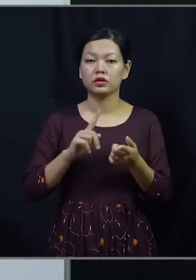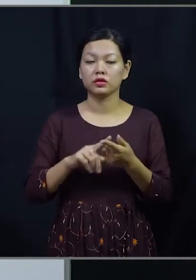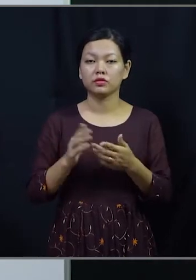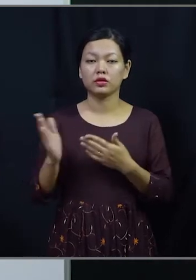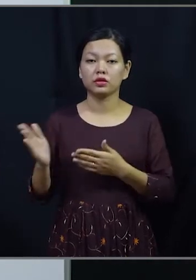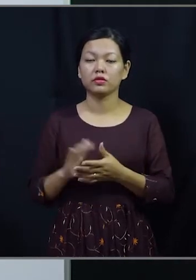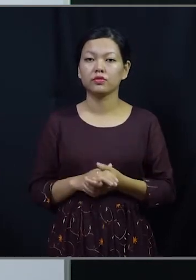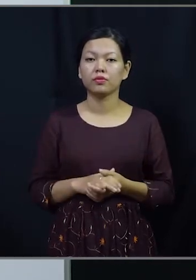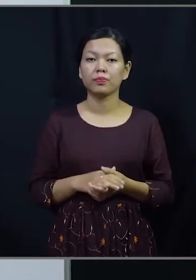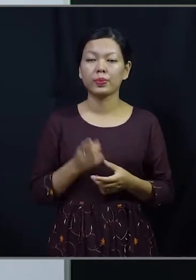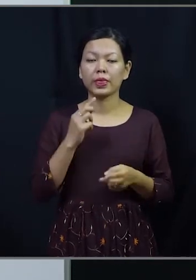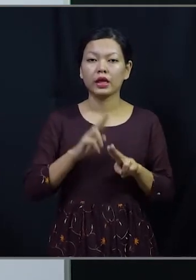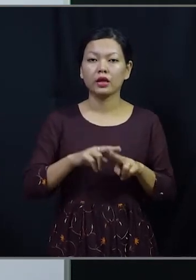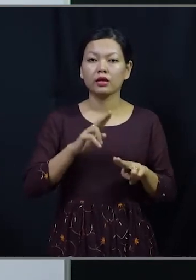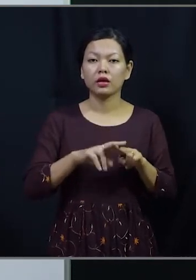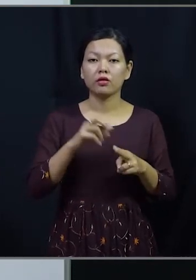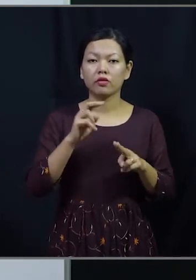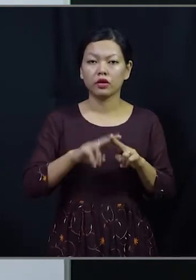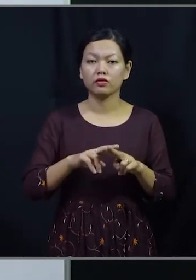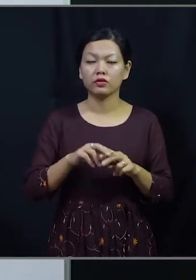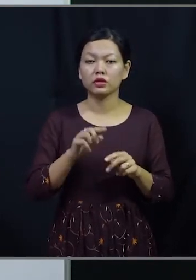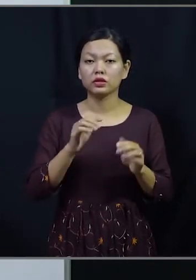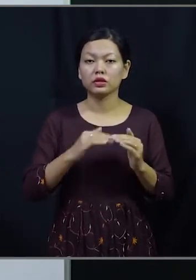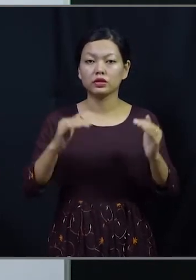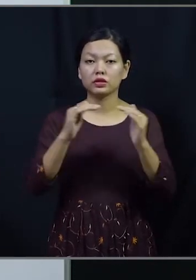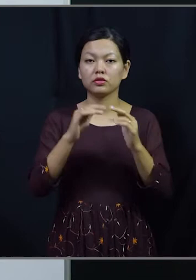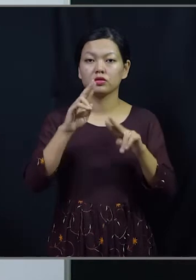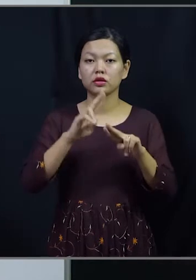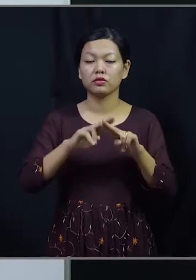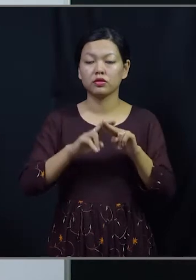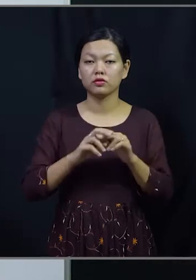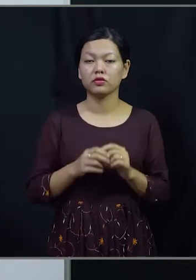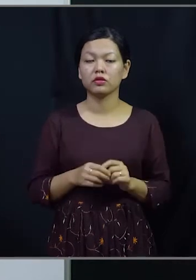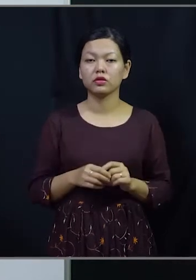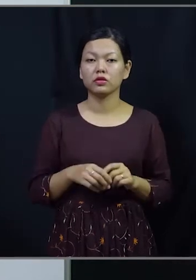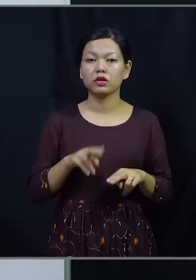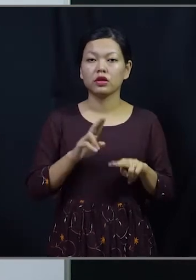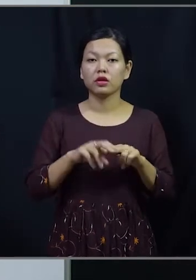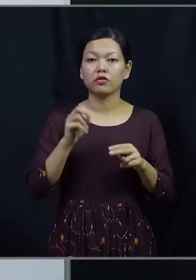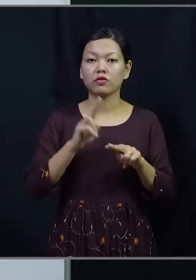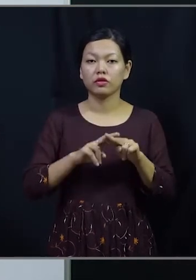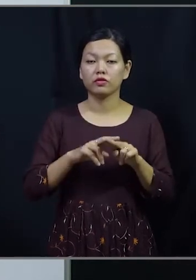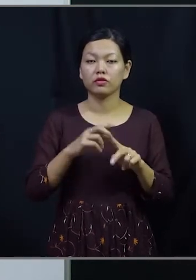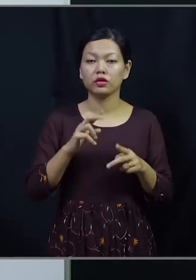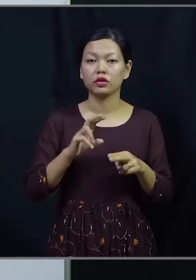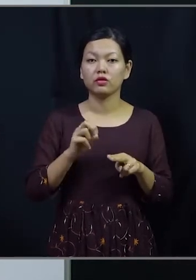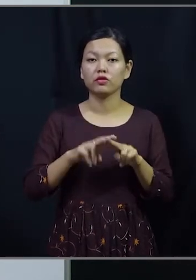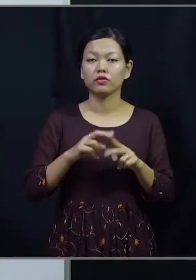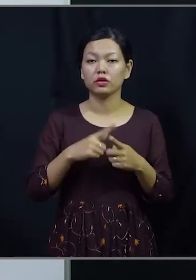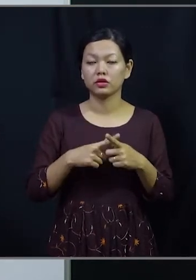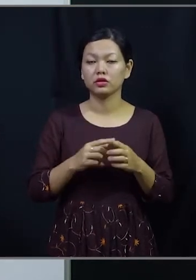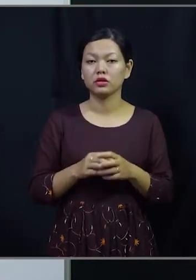f is not equal to ff. Okay, ff is f of x into f of x, multiplication